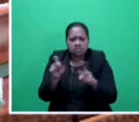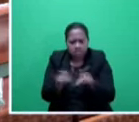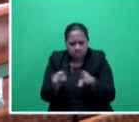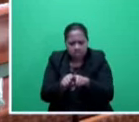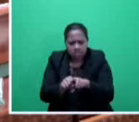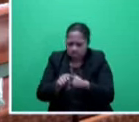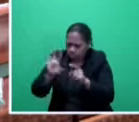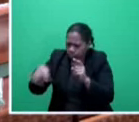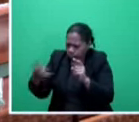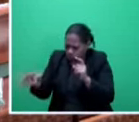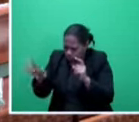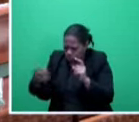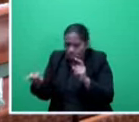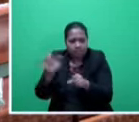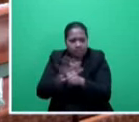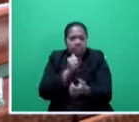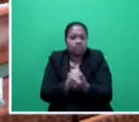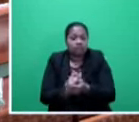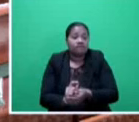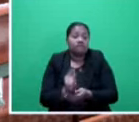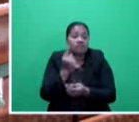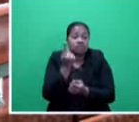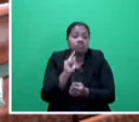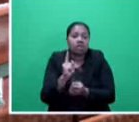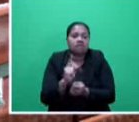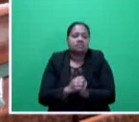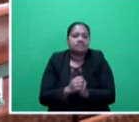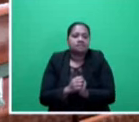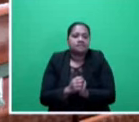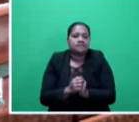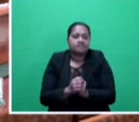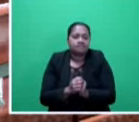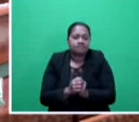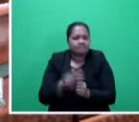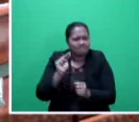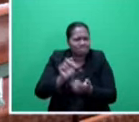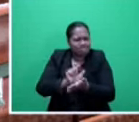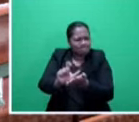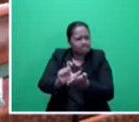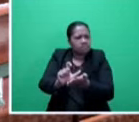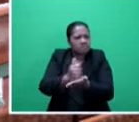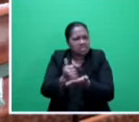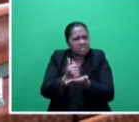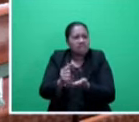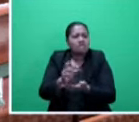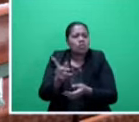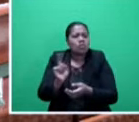that, firstly, it requests for a clear action for Parliament to take,